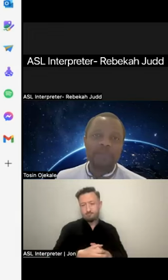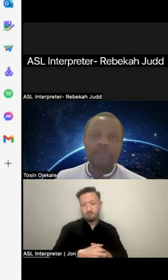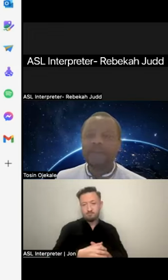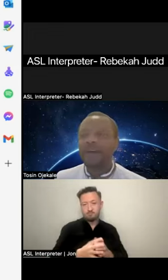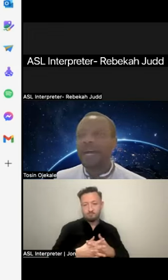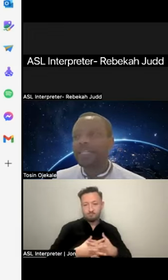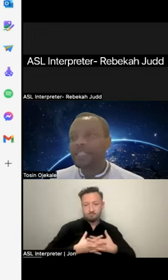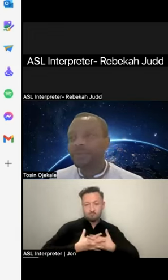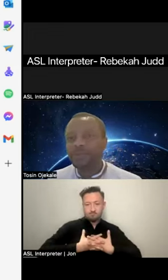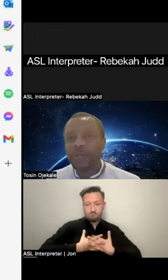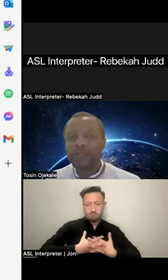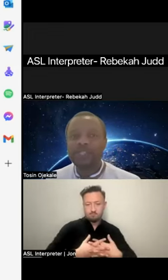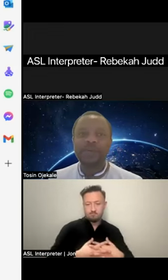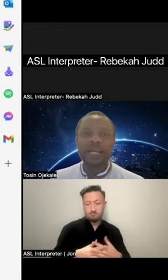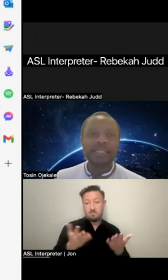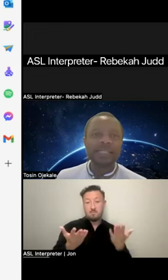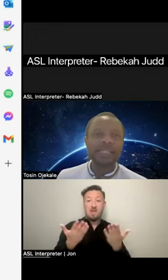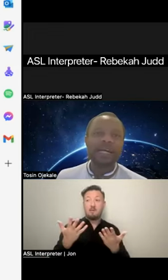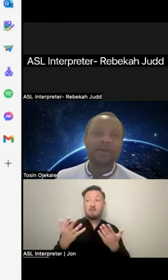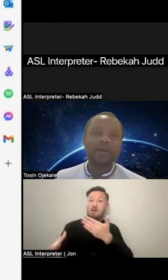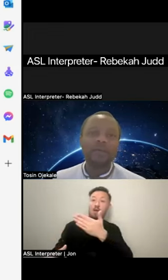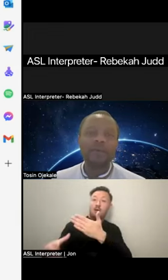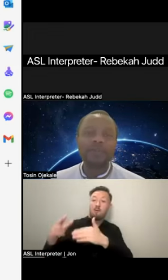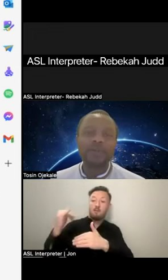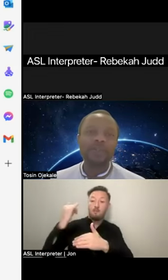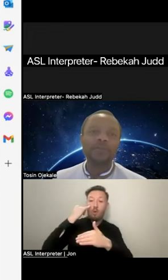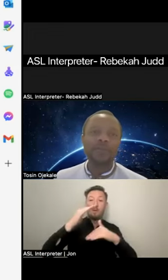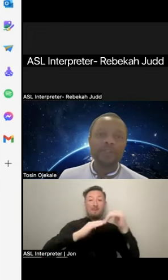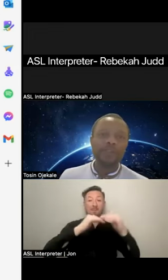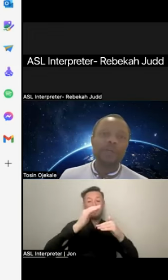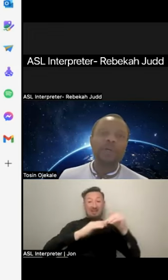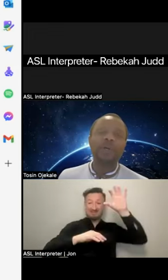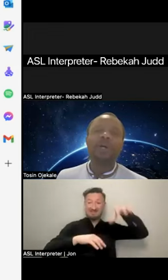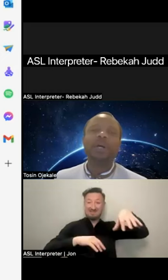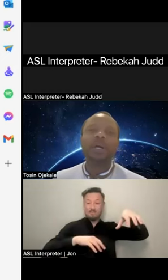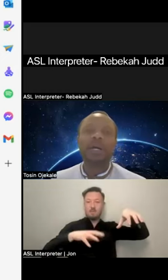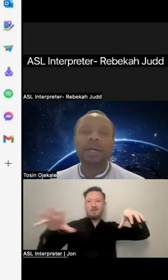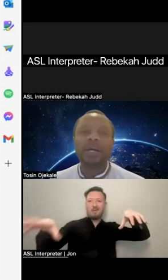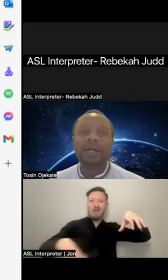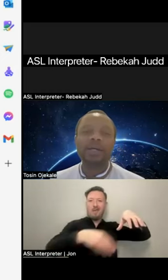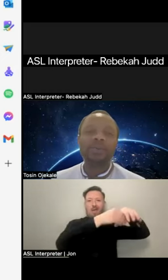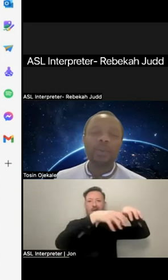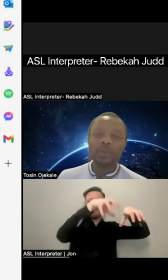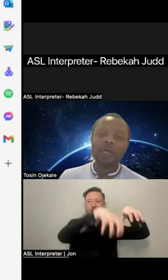So maybe they've added new doors, new exit, and all of those, or you've moved your